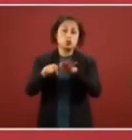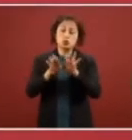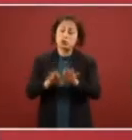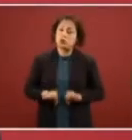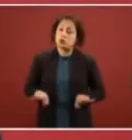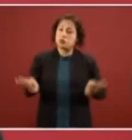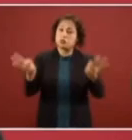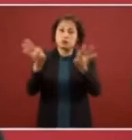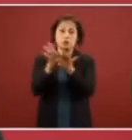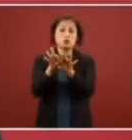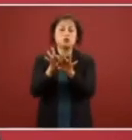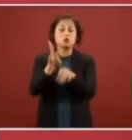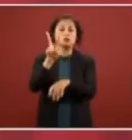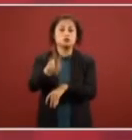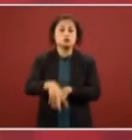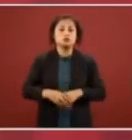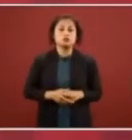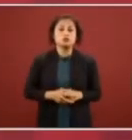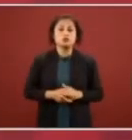La